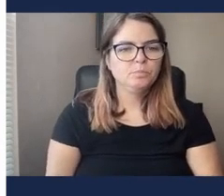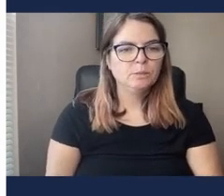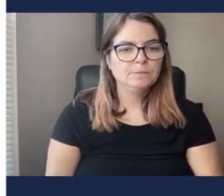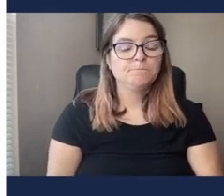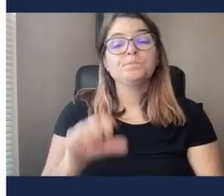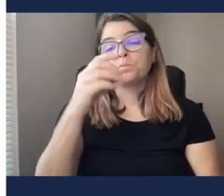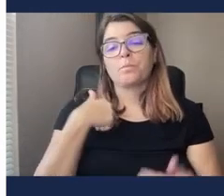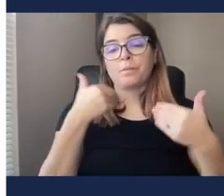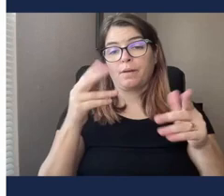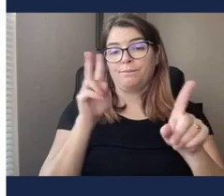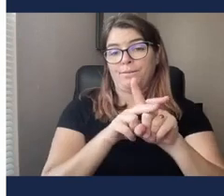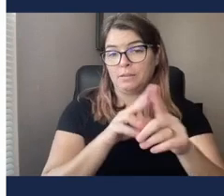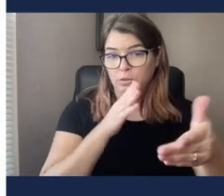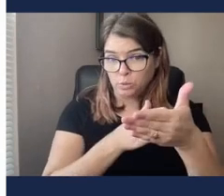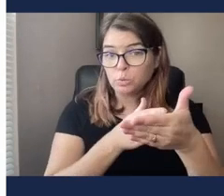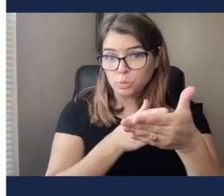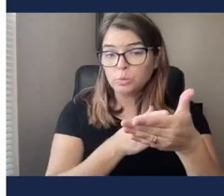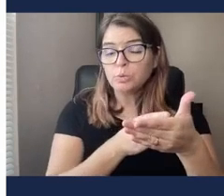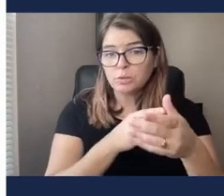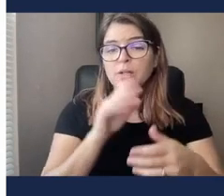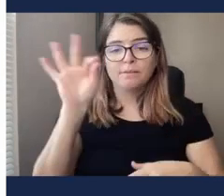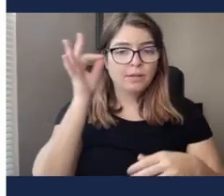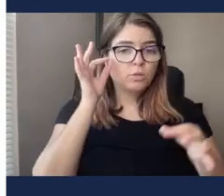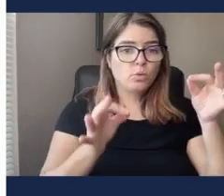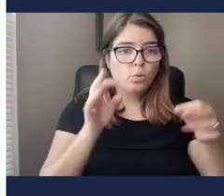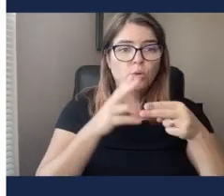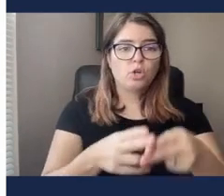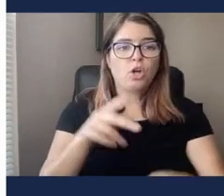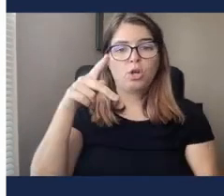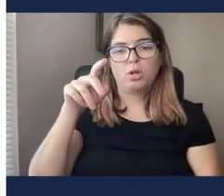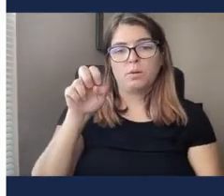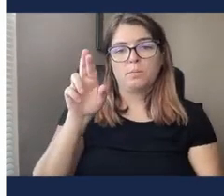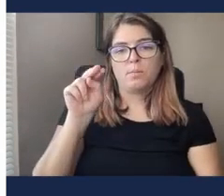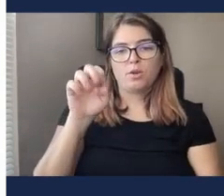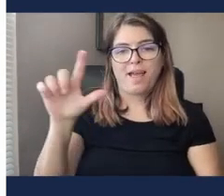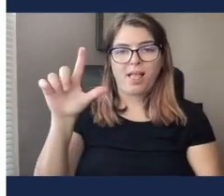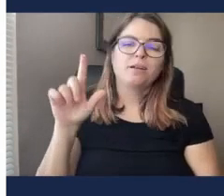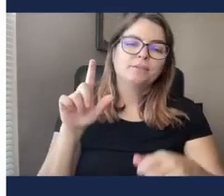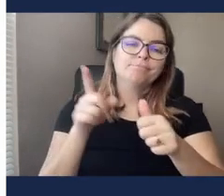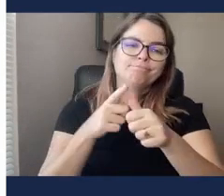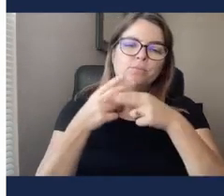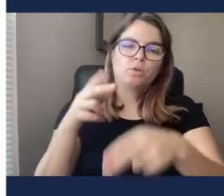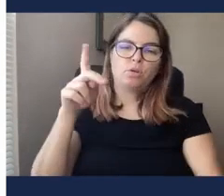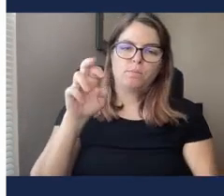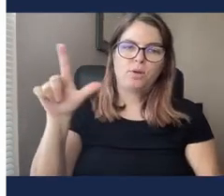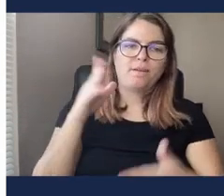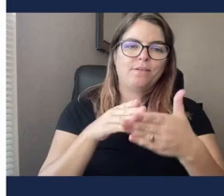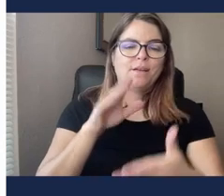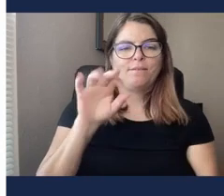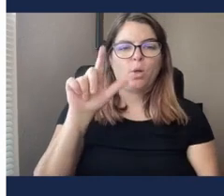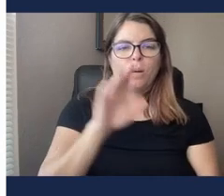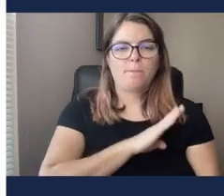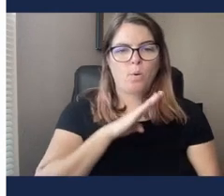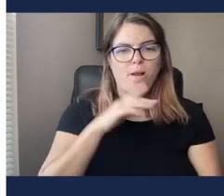So we filed suit. We filed a lawsuit in federal court. It's called Purnell. It was originally called Purnell v. Florida Board of Governors. It's now Purnell